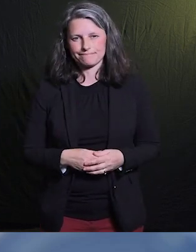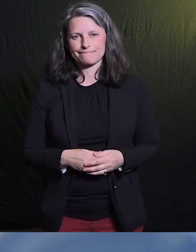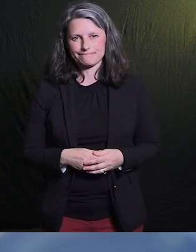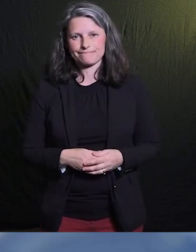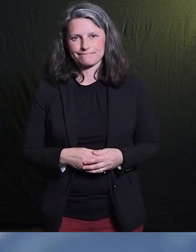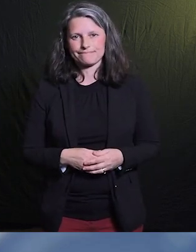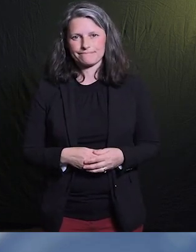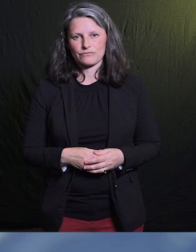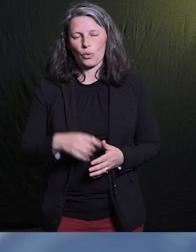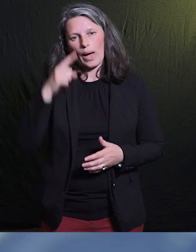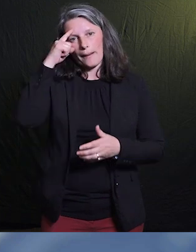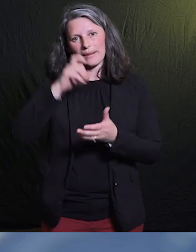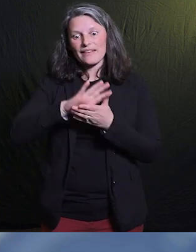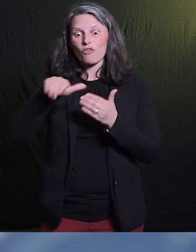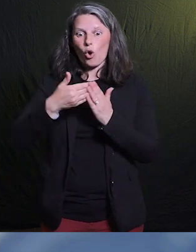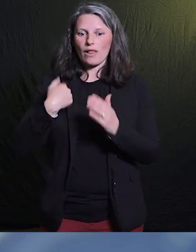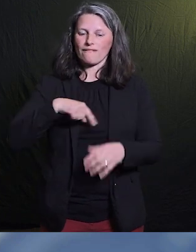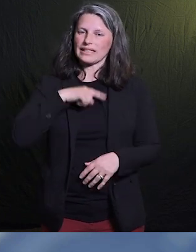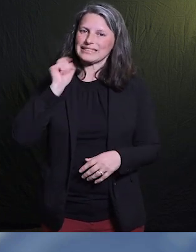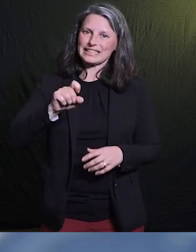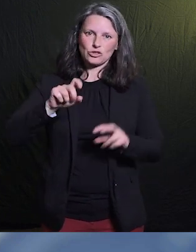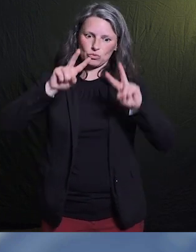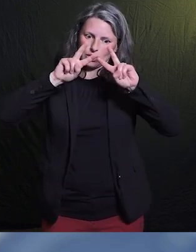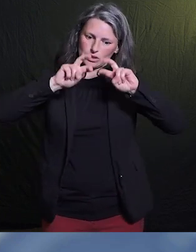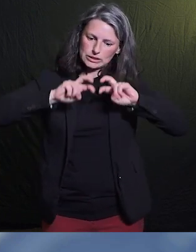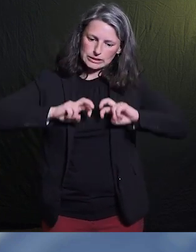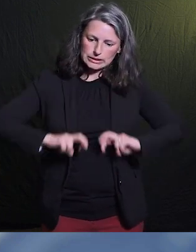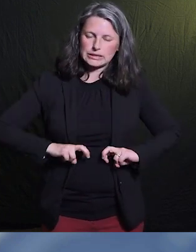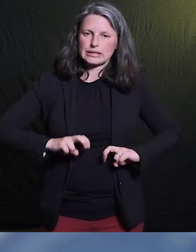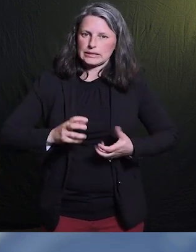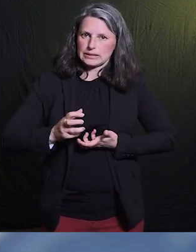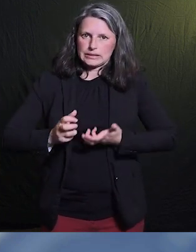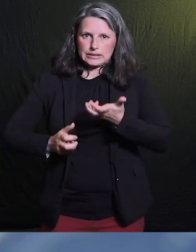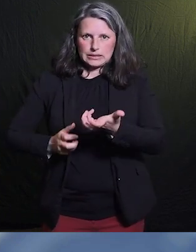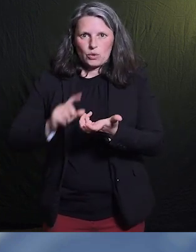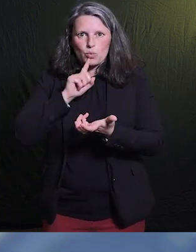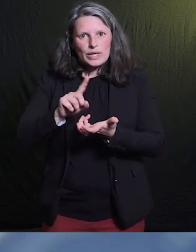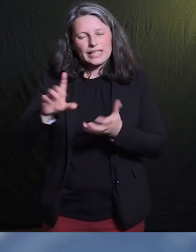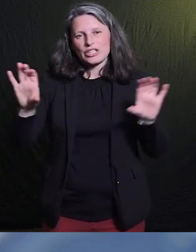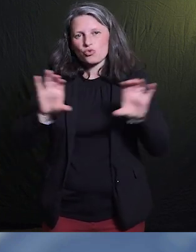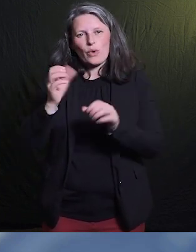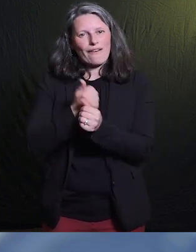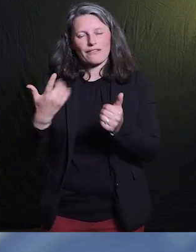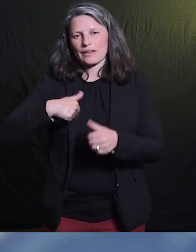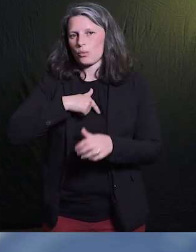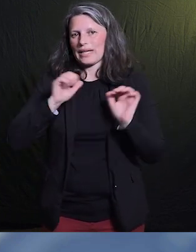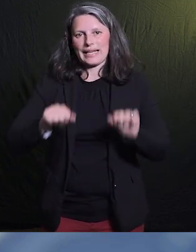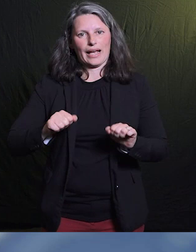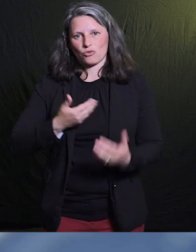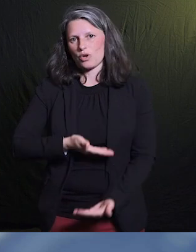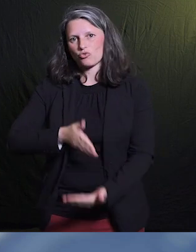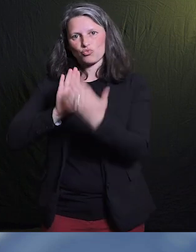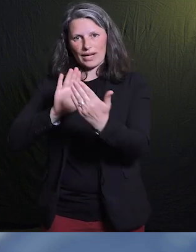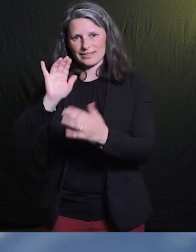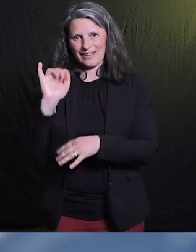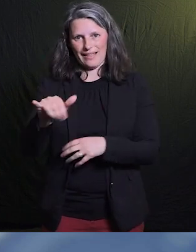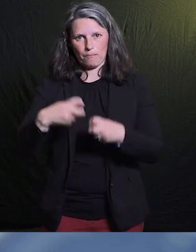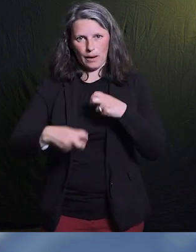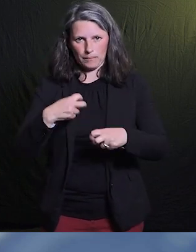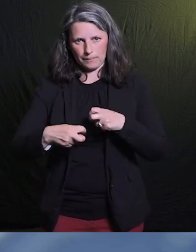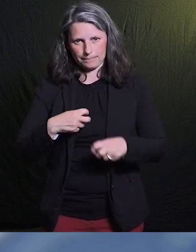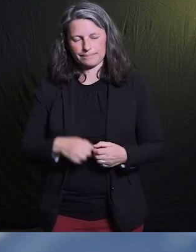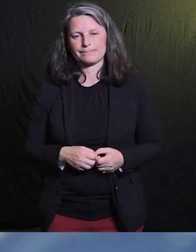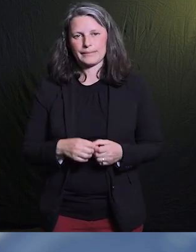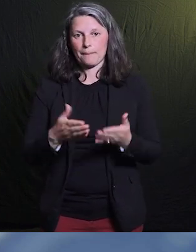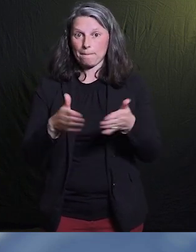And so we all need to wrestle with that, and we all need to do everything that we can to address those problems. In